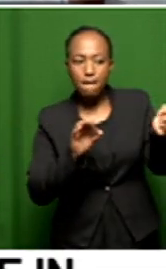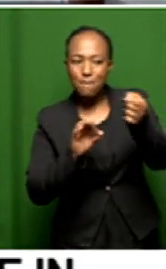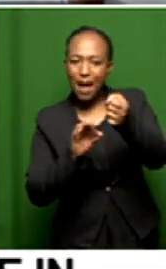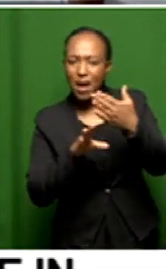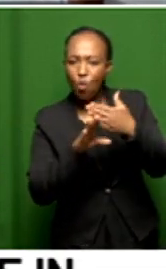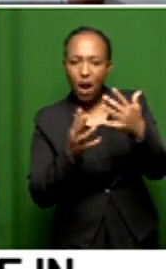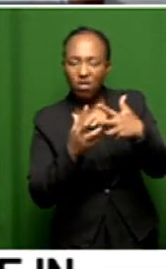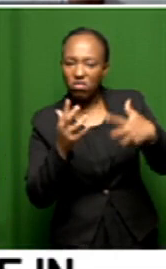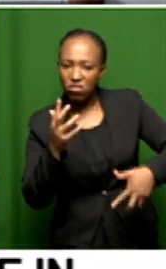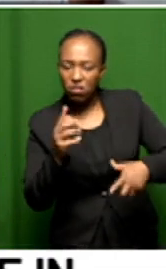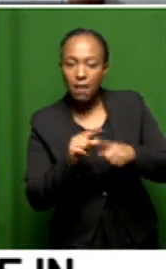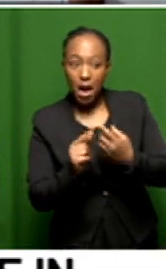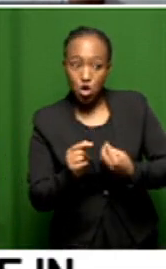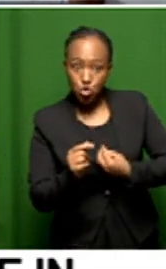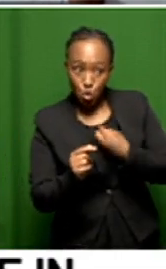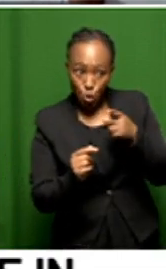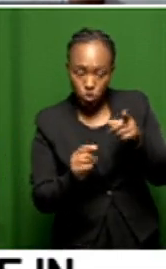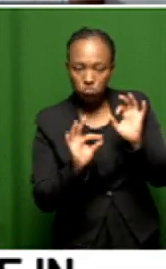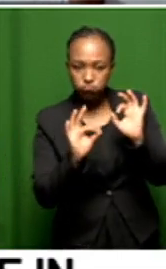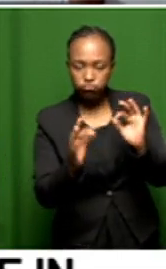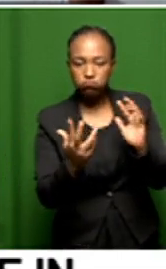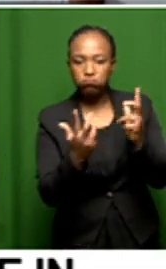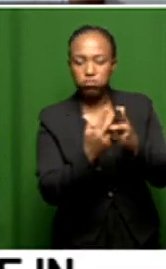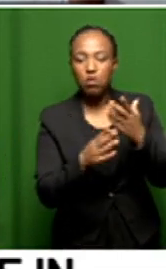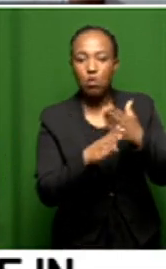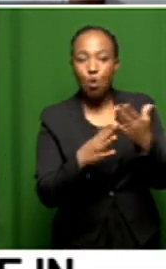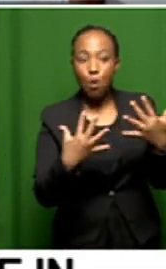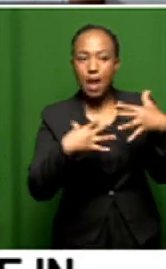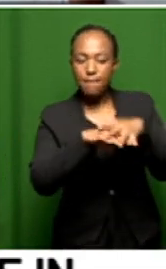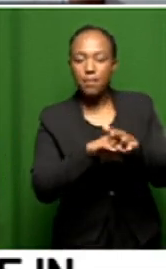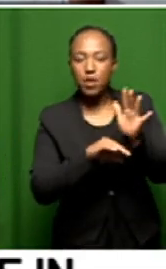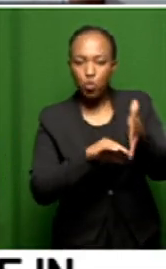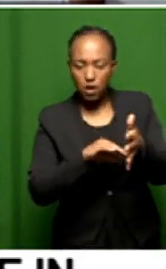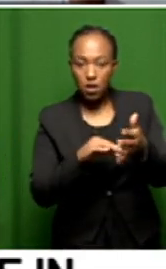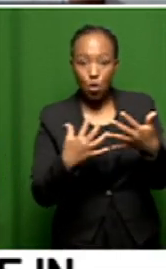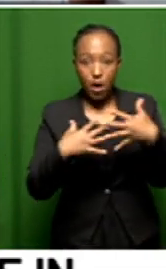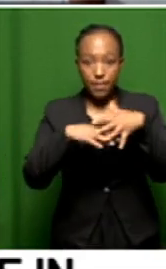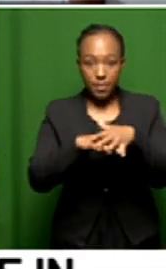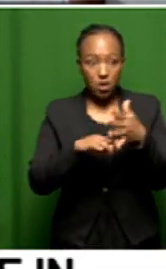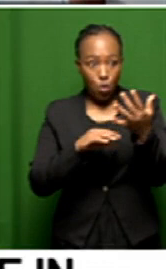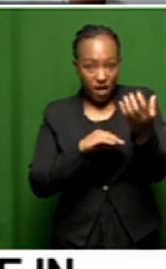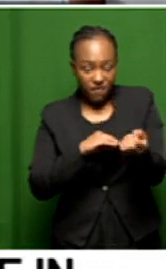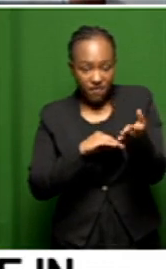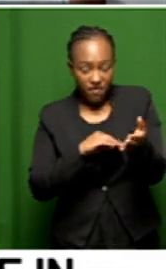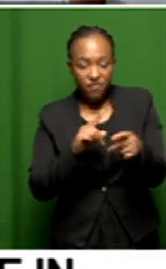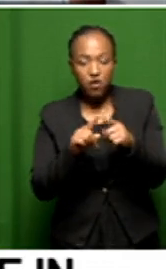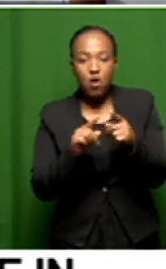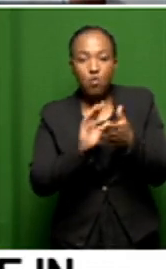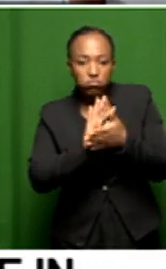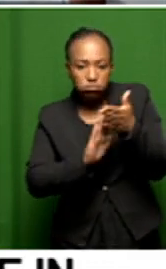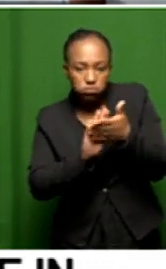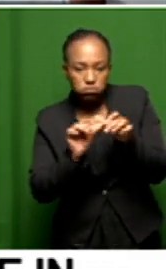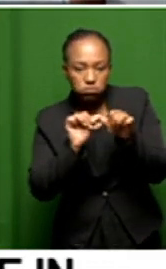that I'm referring to are people that are fit for purpose and will implement what exists. And trust me, with the implementation of what exists in a pace and